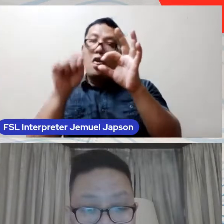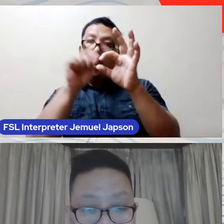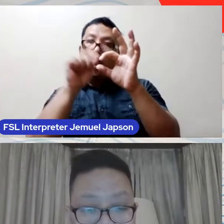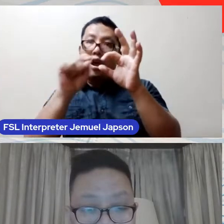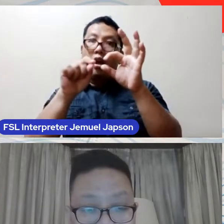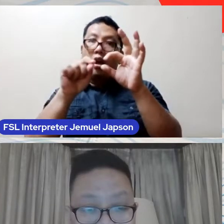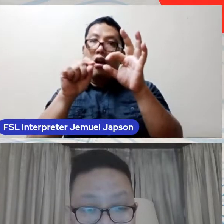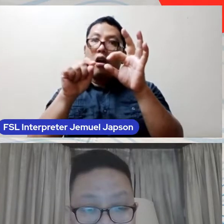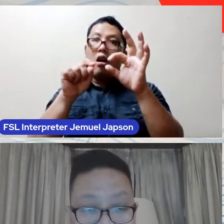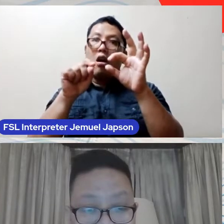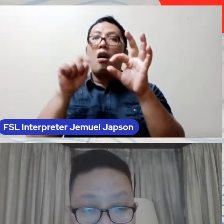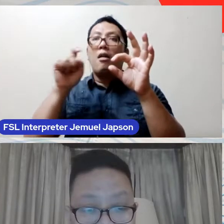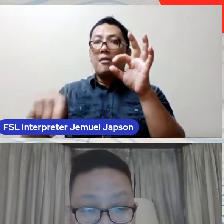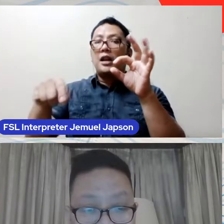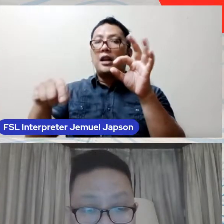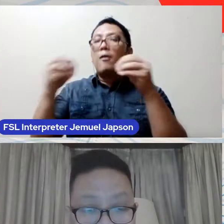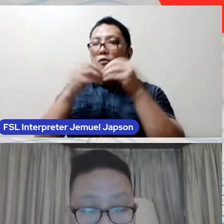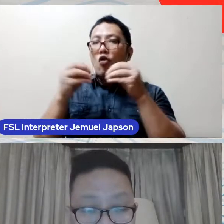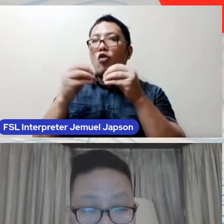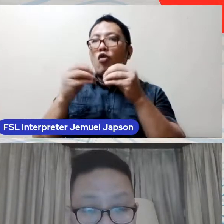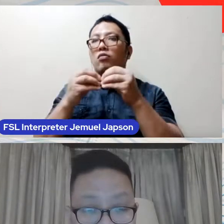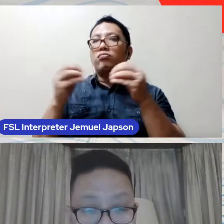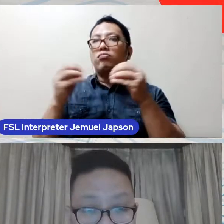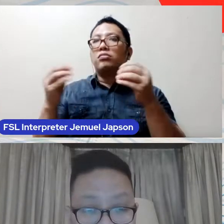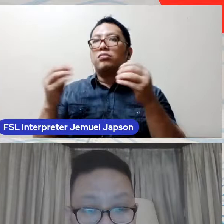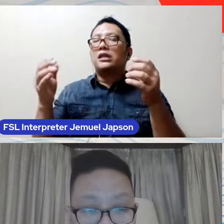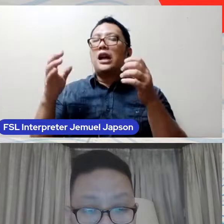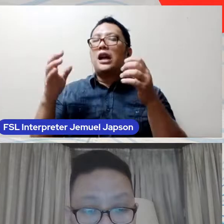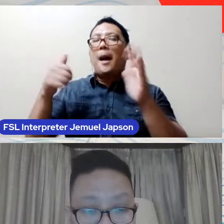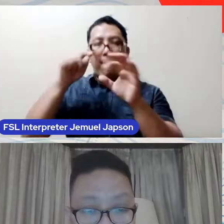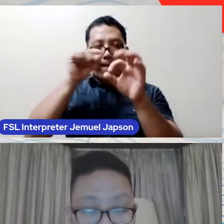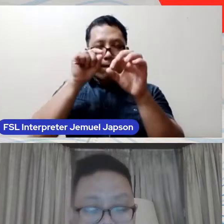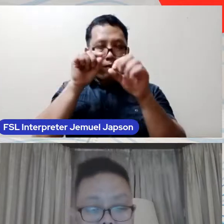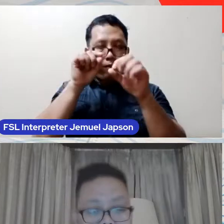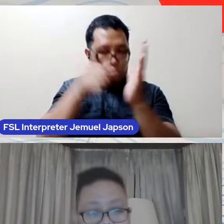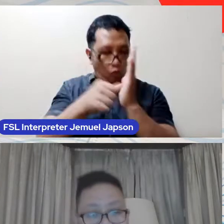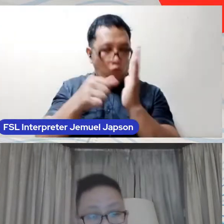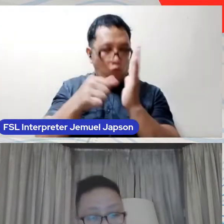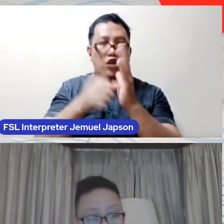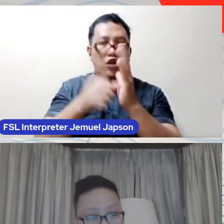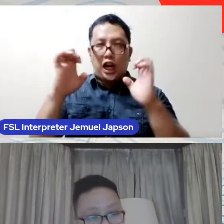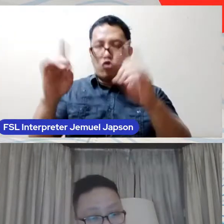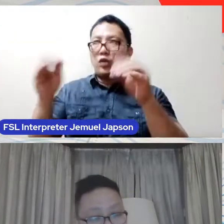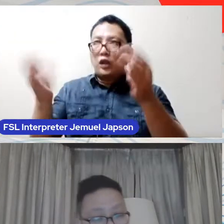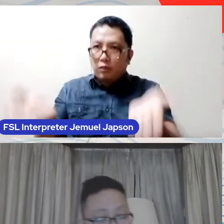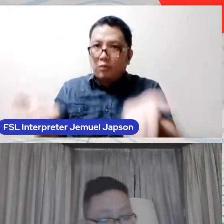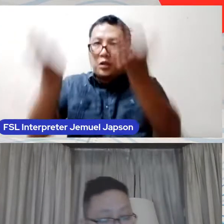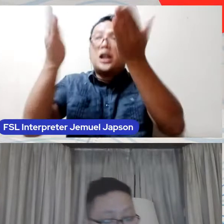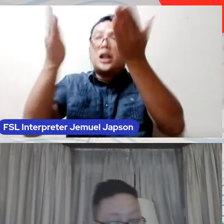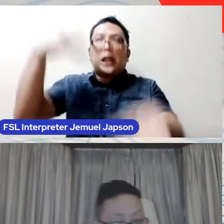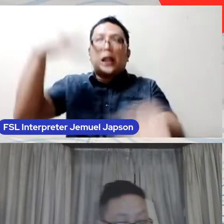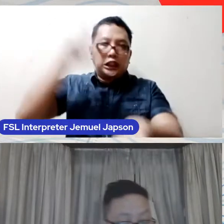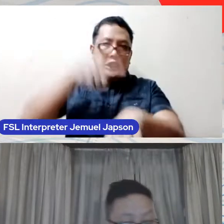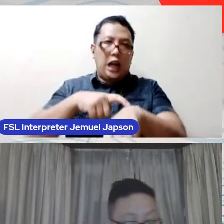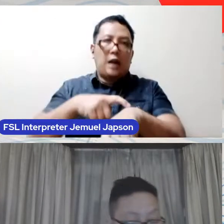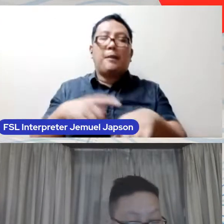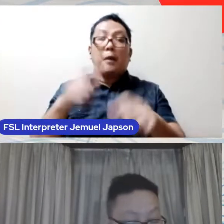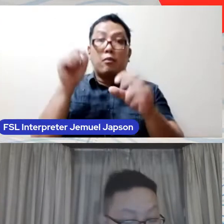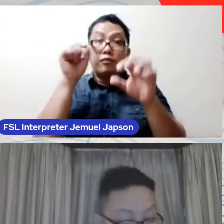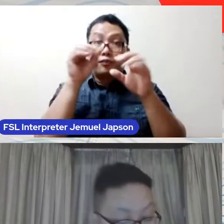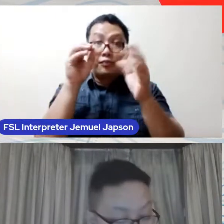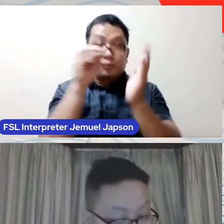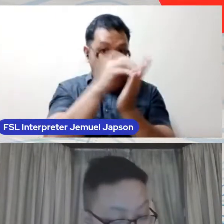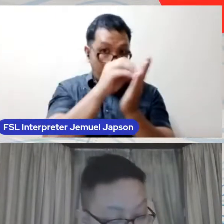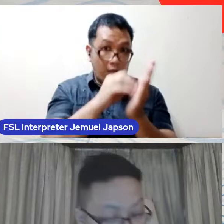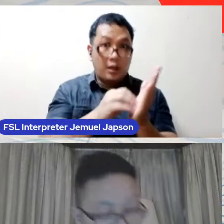pa nating paigtingin actually ang voter ed. So yan, magre-record sila. Pagkatapos mag-record, meron tayong sinasabi na